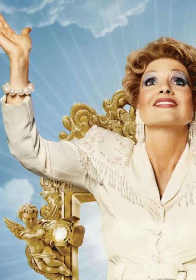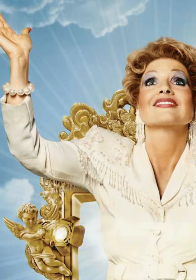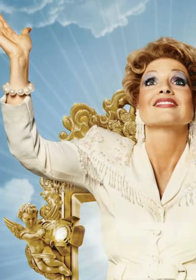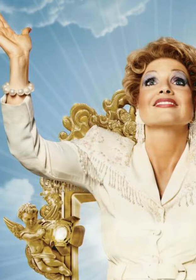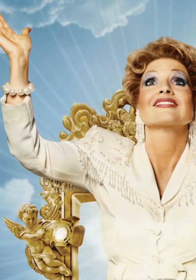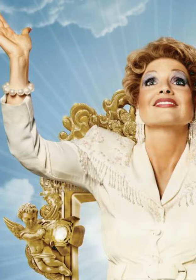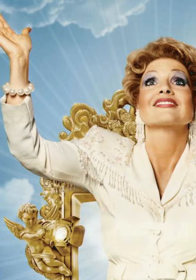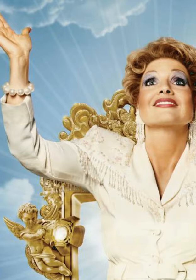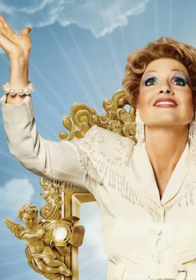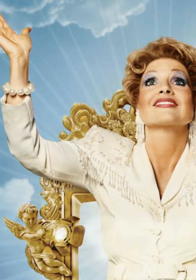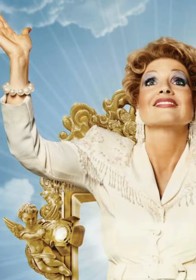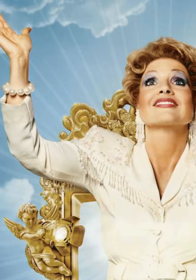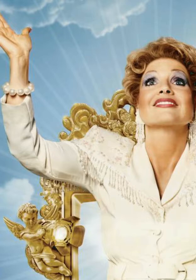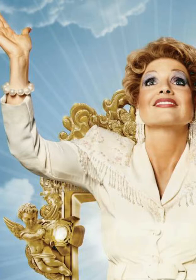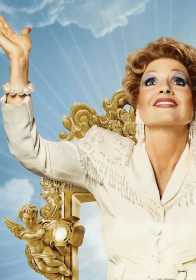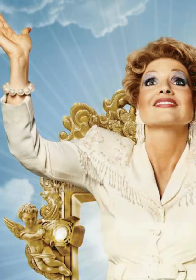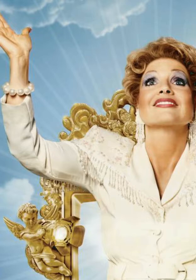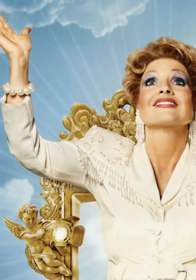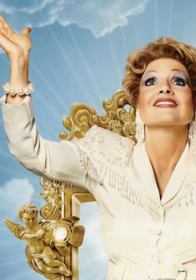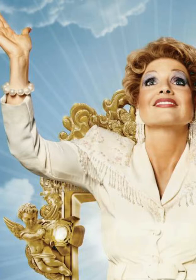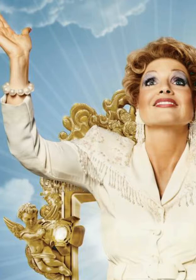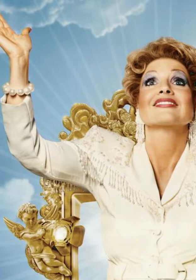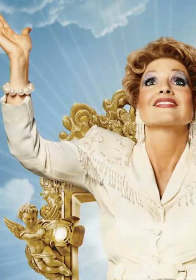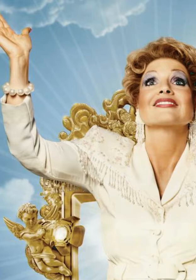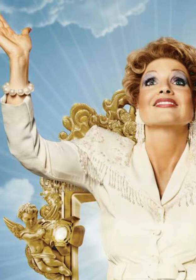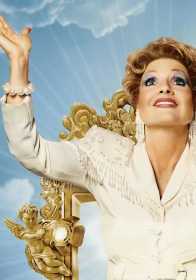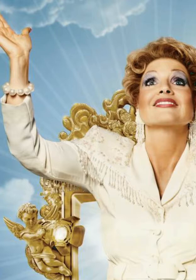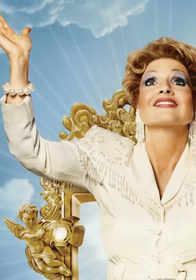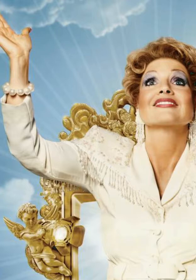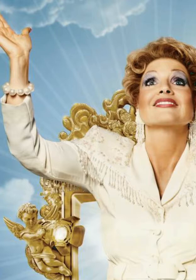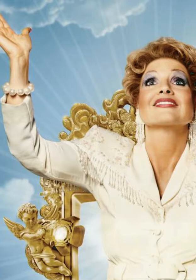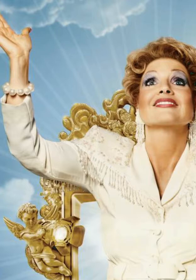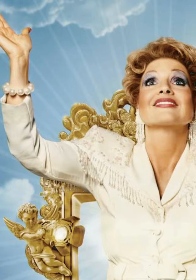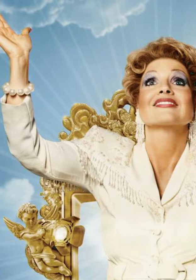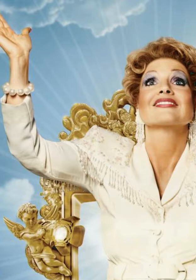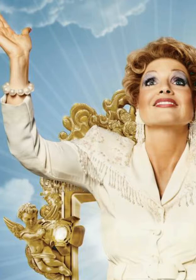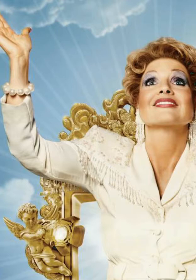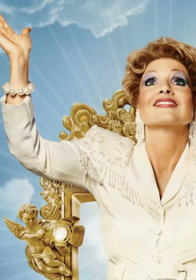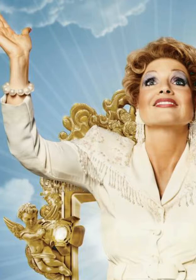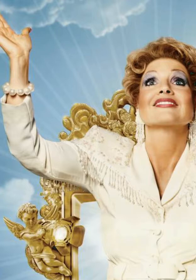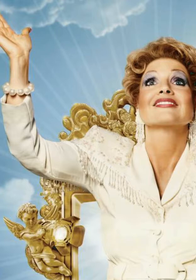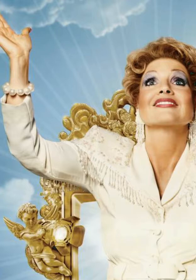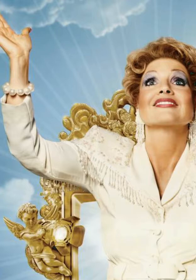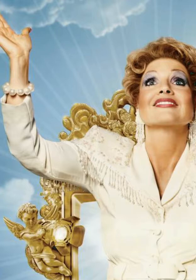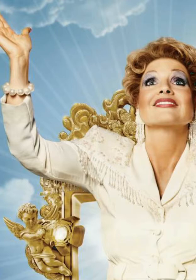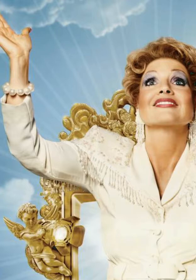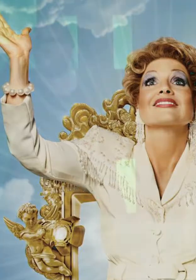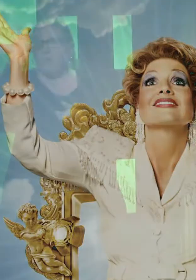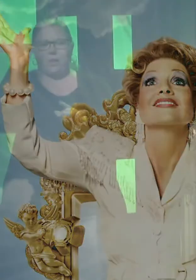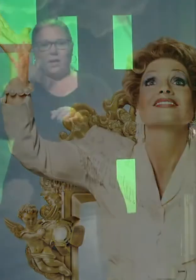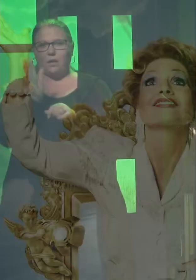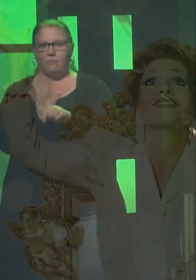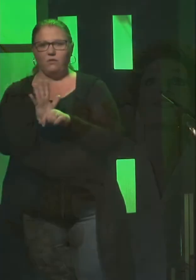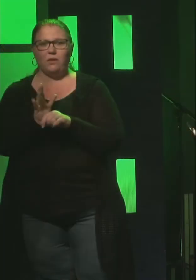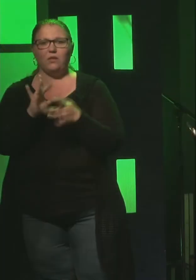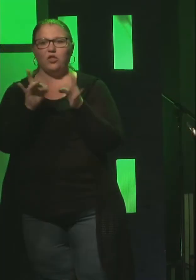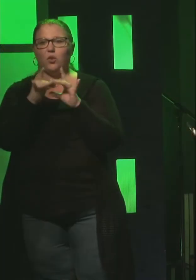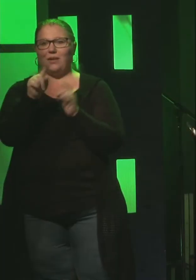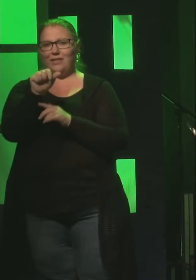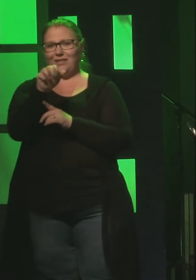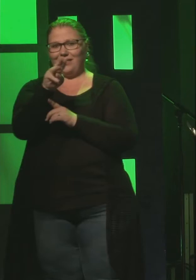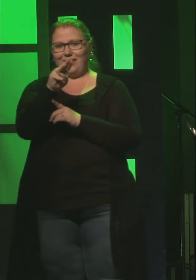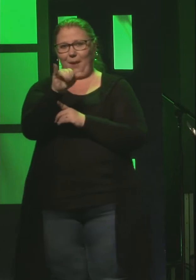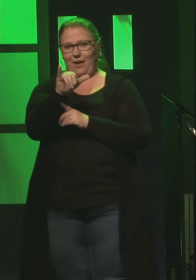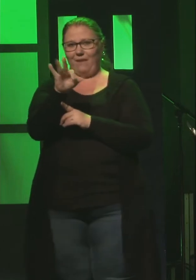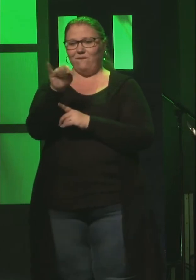know. Right, The Eyes of Tammy Faye, if you haven't watched it, you got to go watch it. It's really, really brilliantly done movie. Story of Tammy Faye and